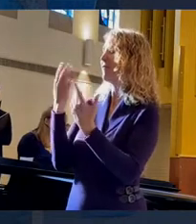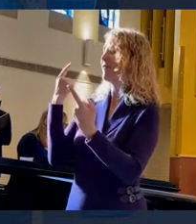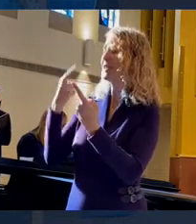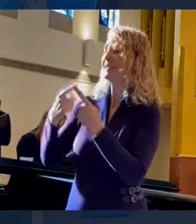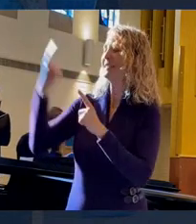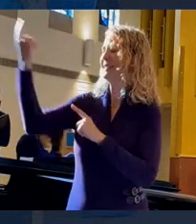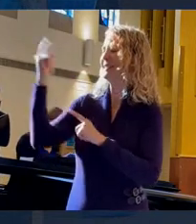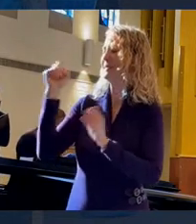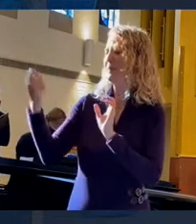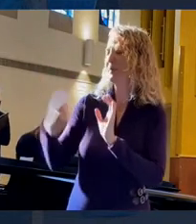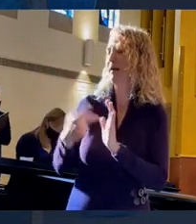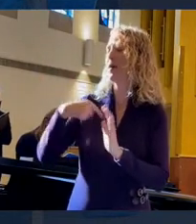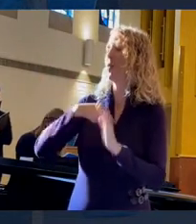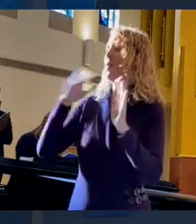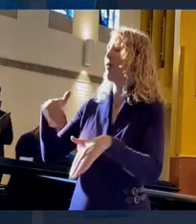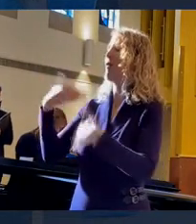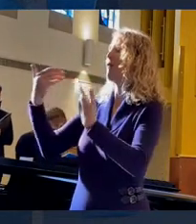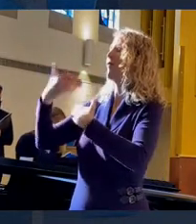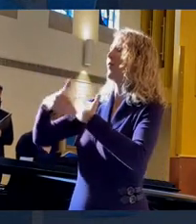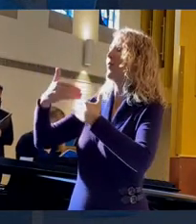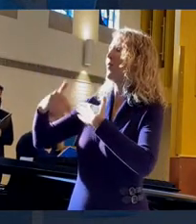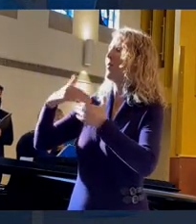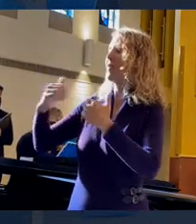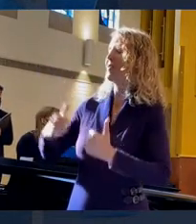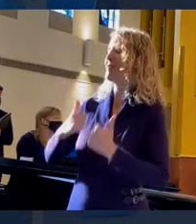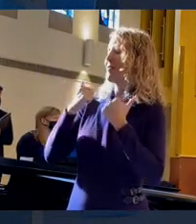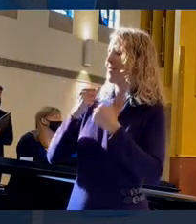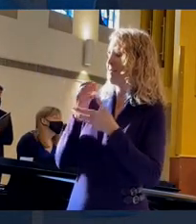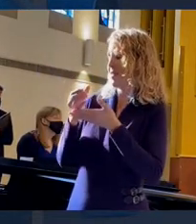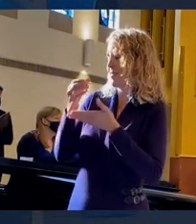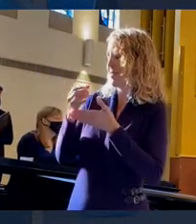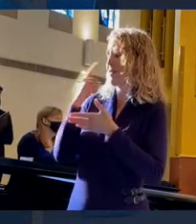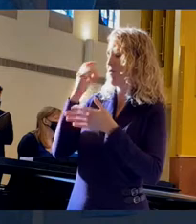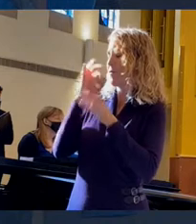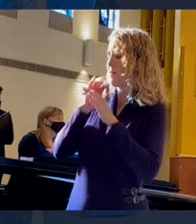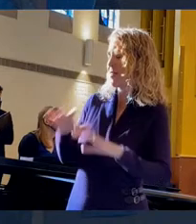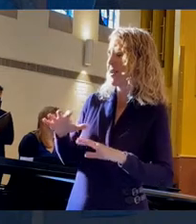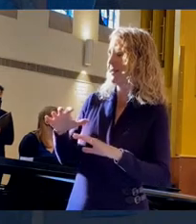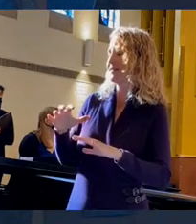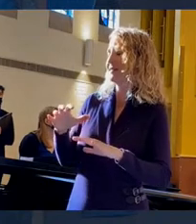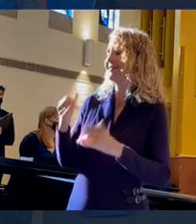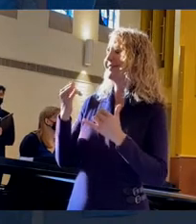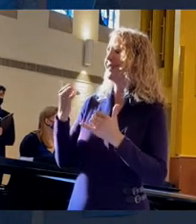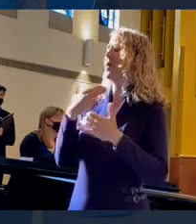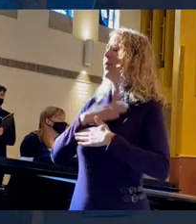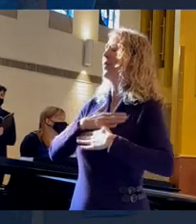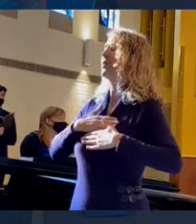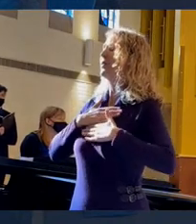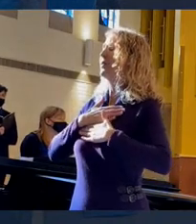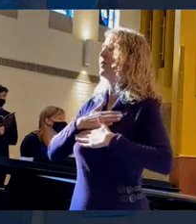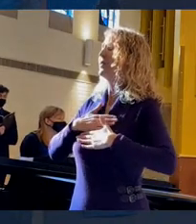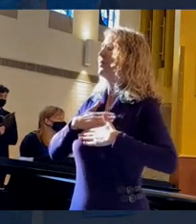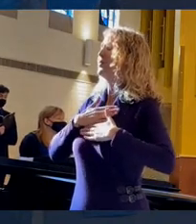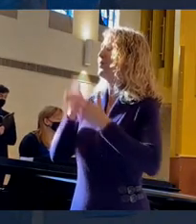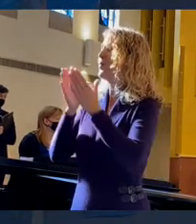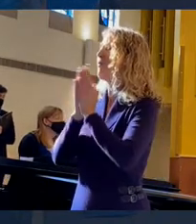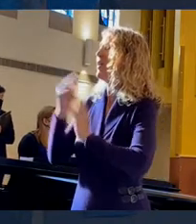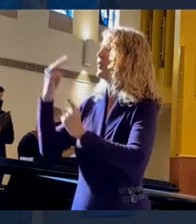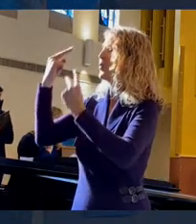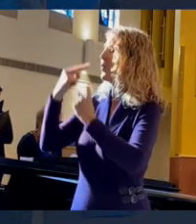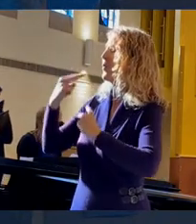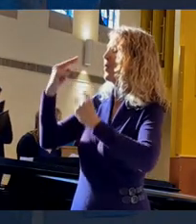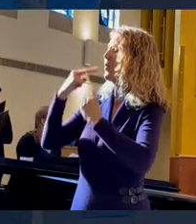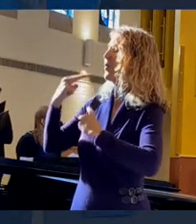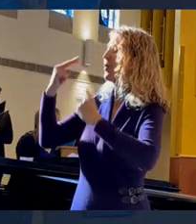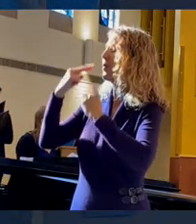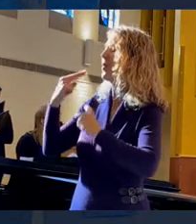again, and we offer you the bread of life and the chalice of blessing. Look with favor on the offering of your church, in which we